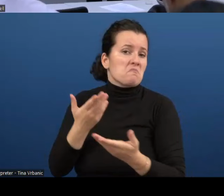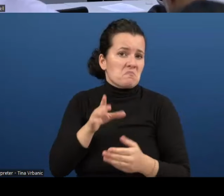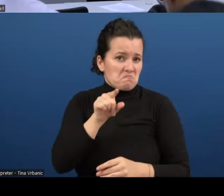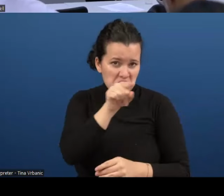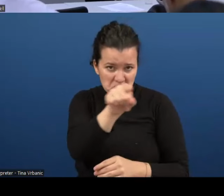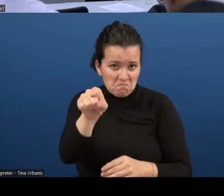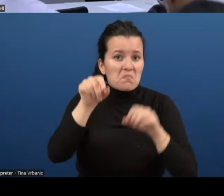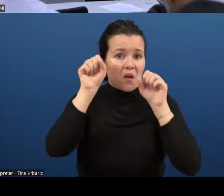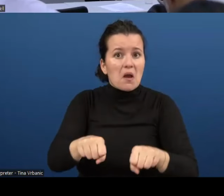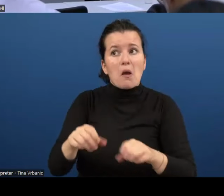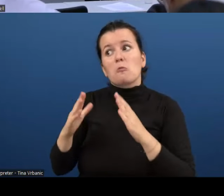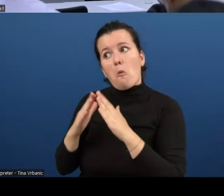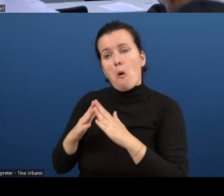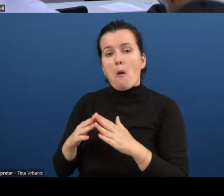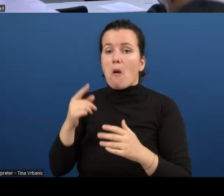you should do that